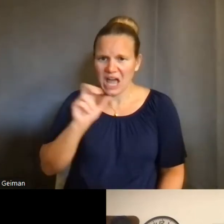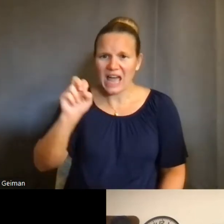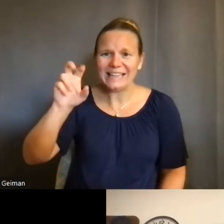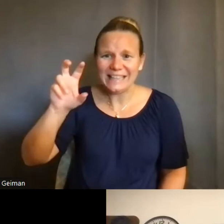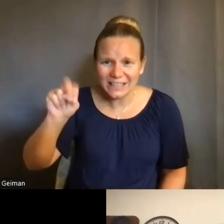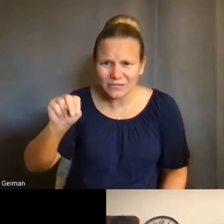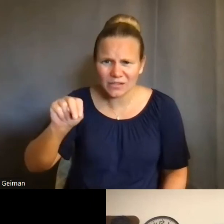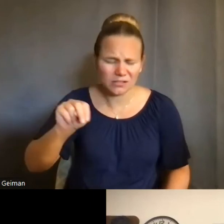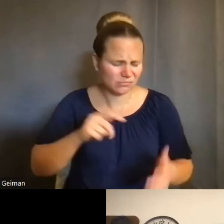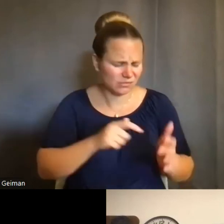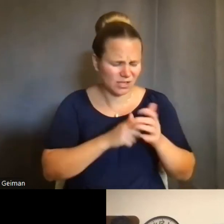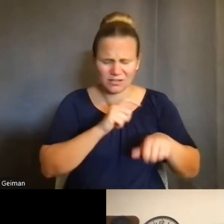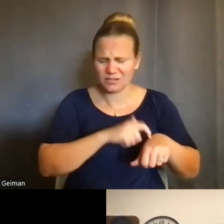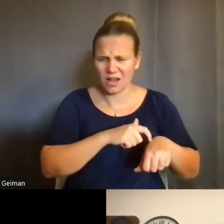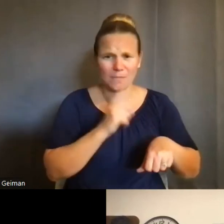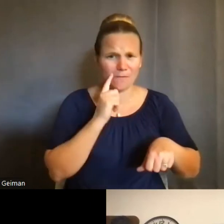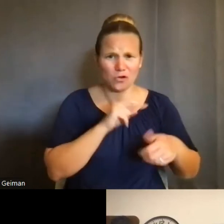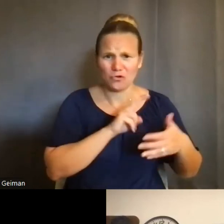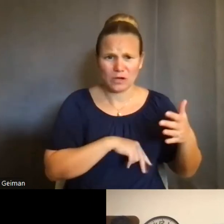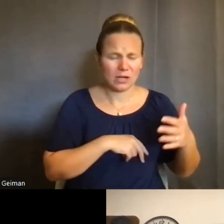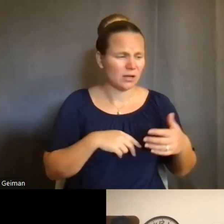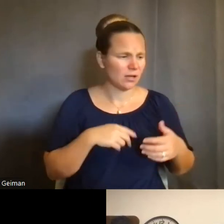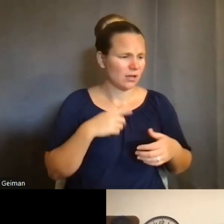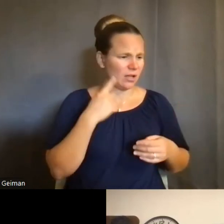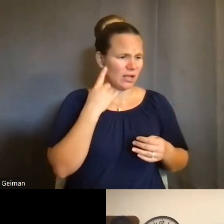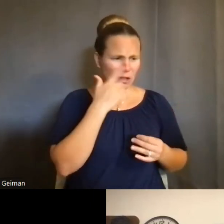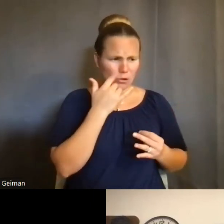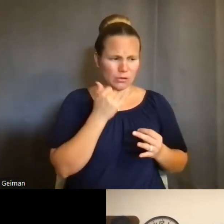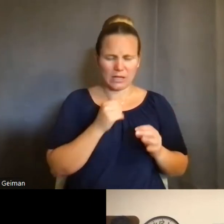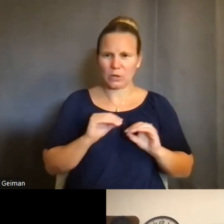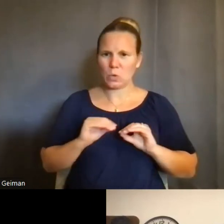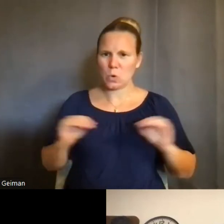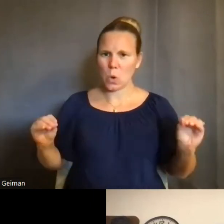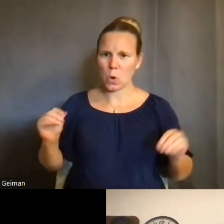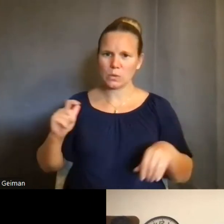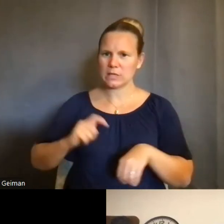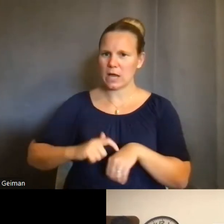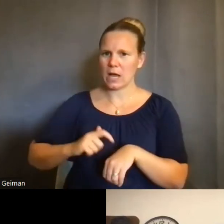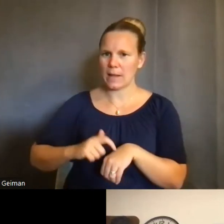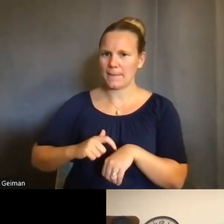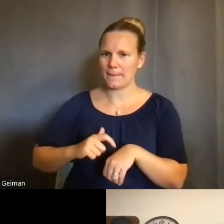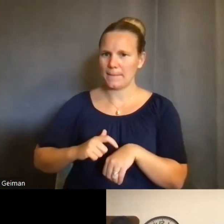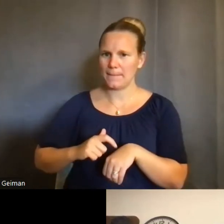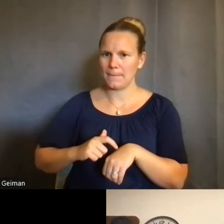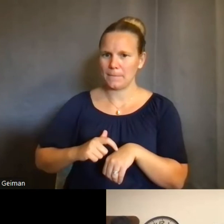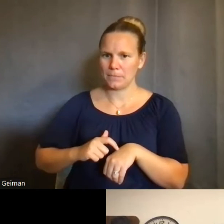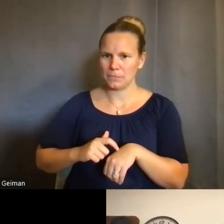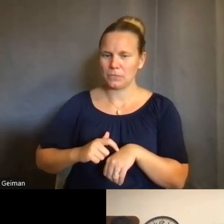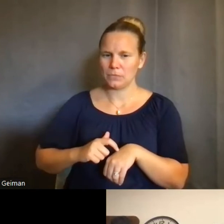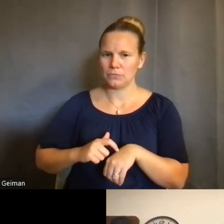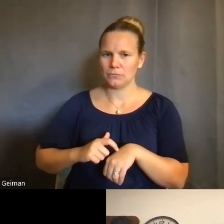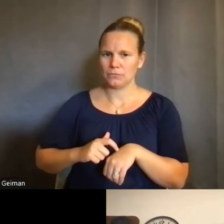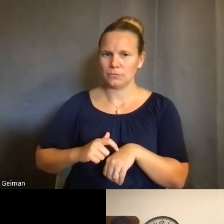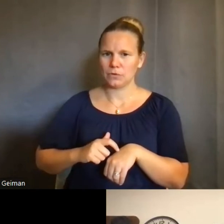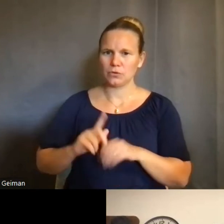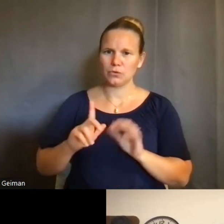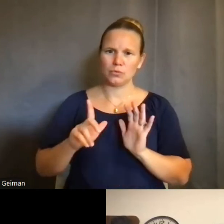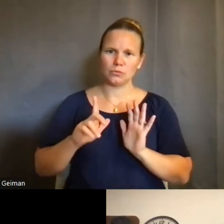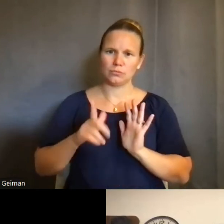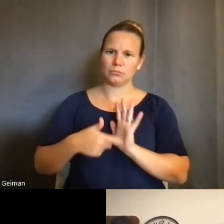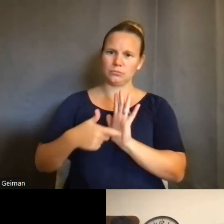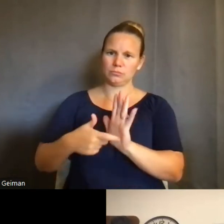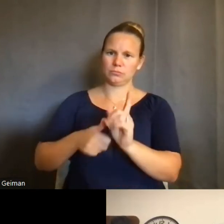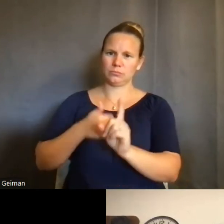it's just unprofessional. It looks like it wasn't the time wasn't taken to portray themselves in